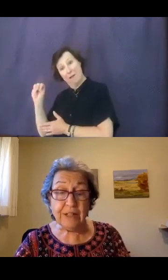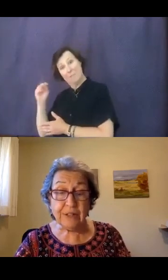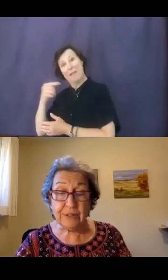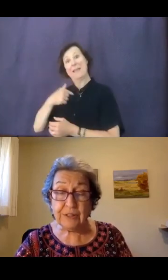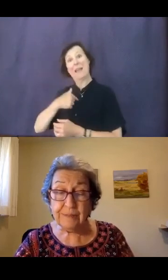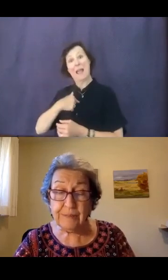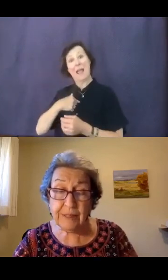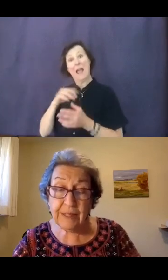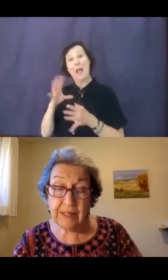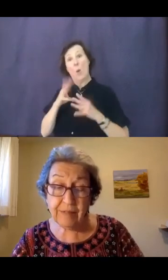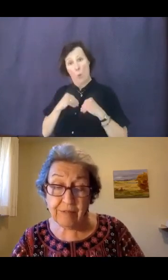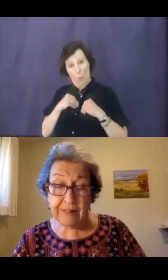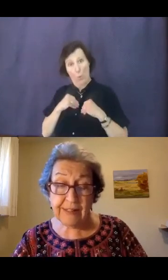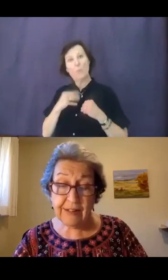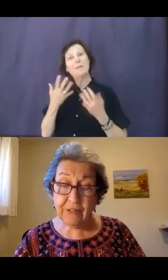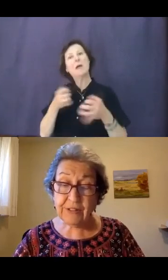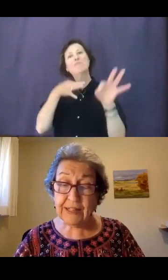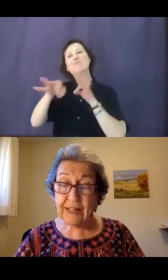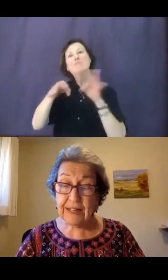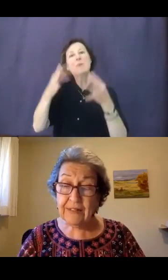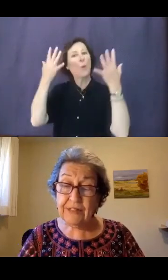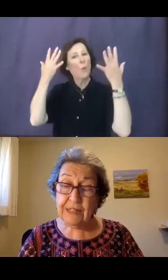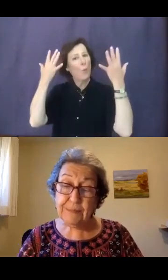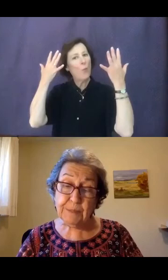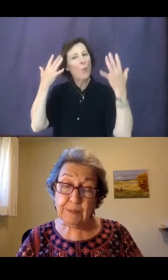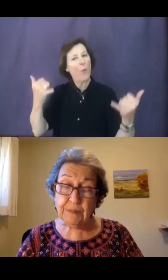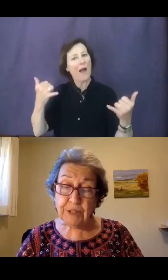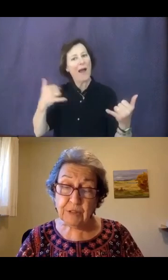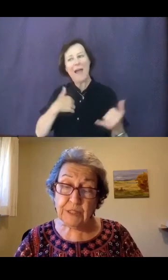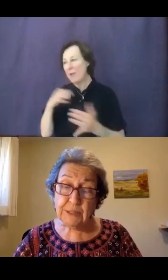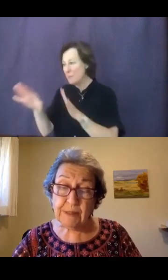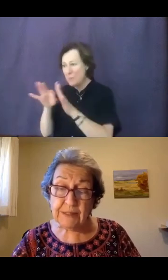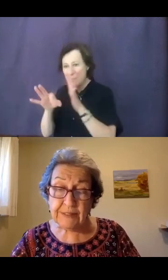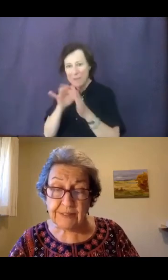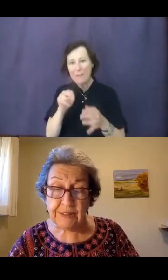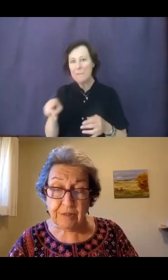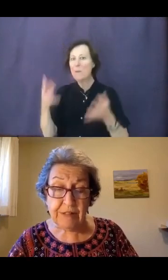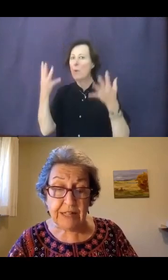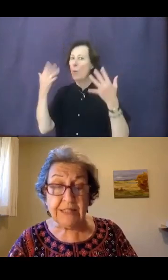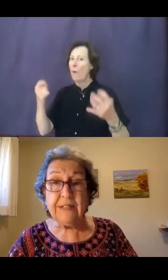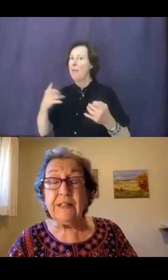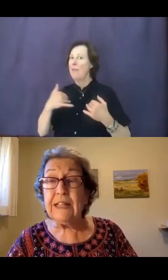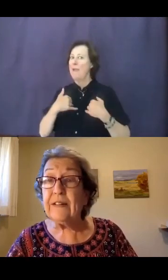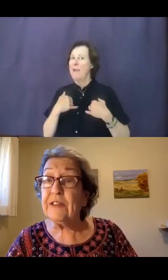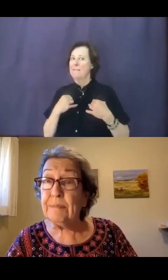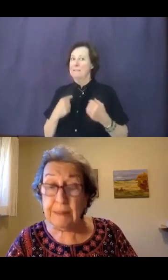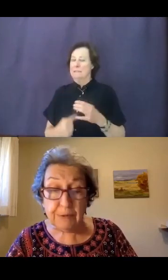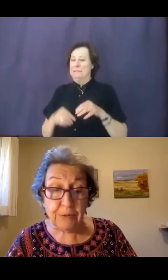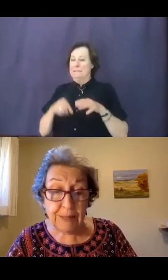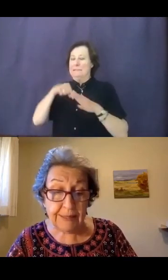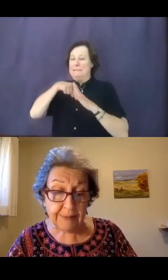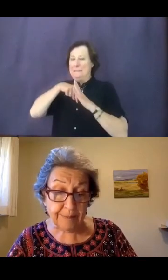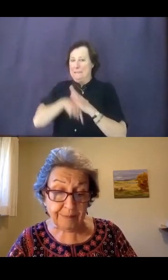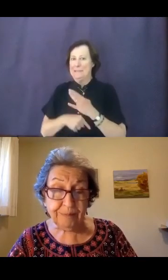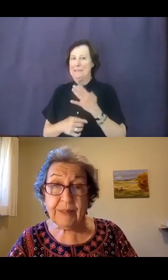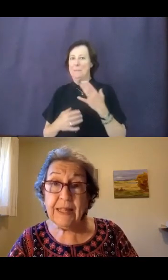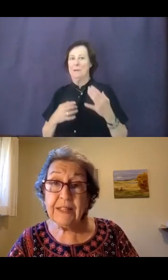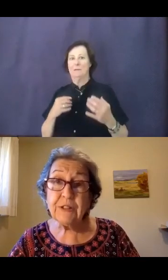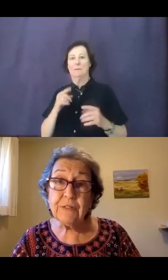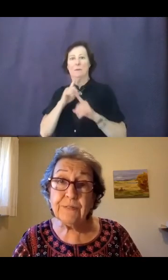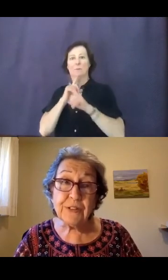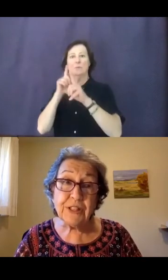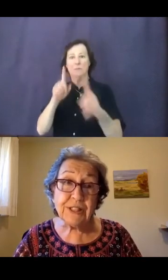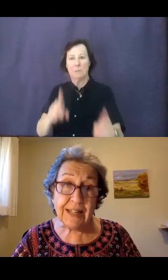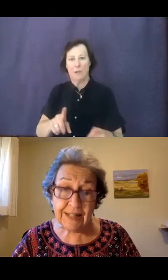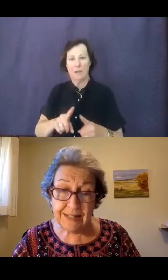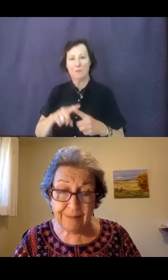we chose them and why they evoke that kind of deep spiritual response to the creativity of the people who made them. So